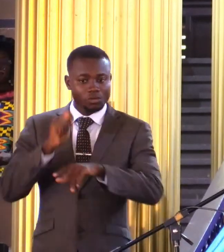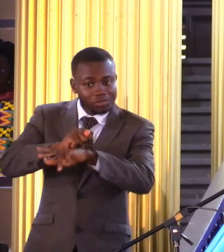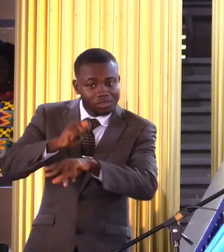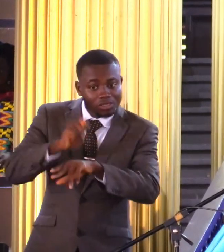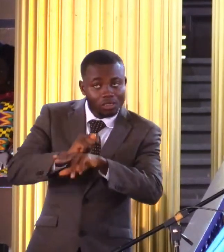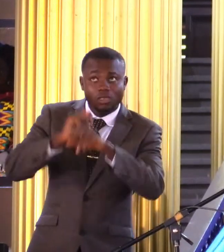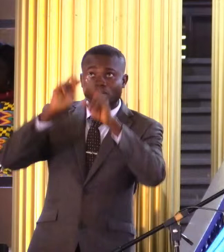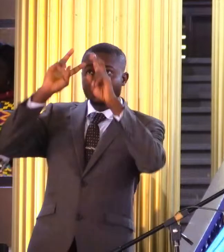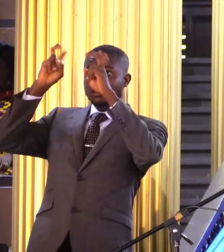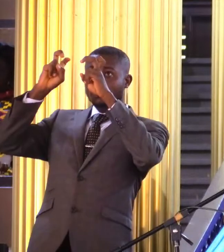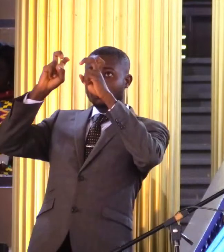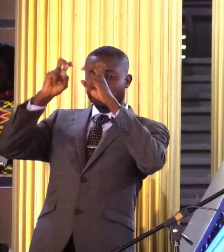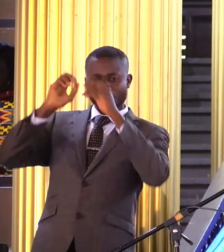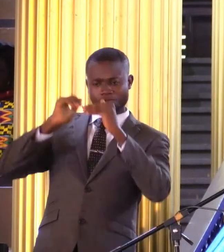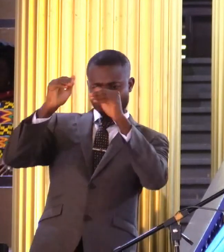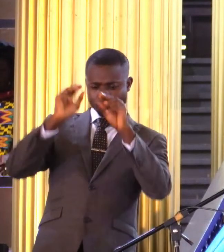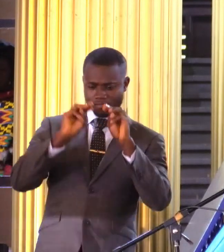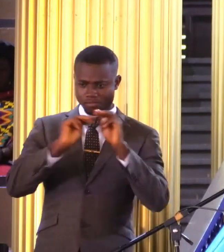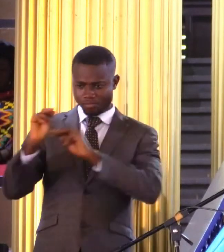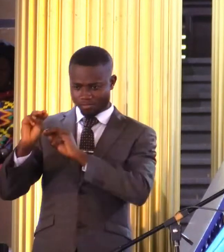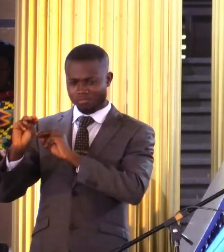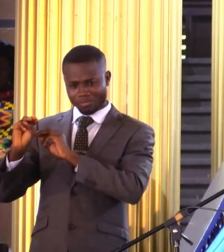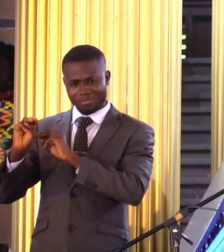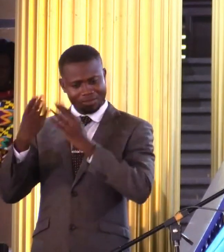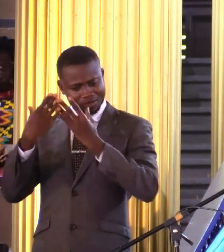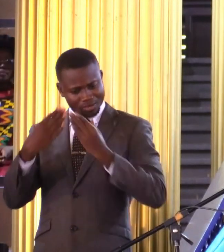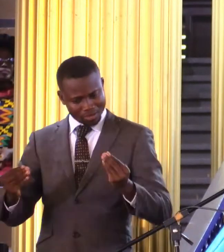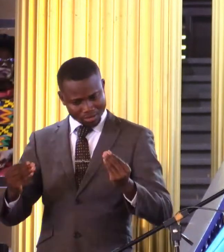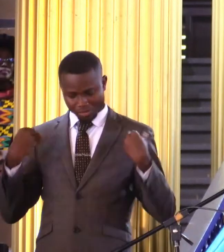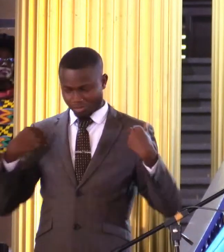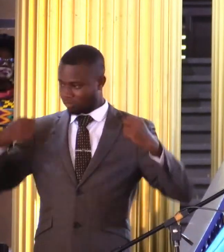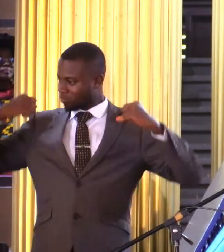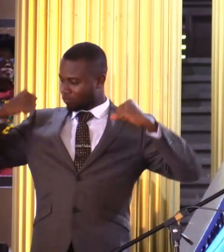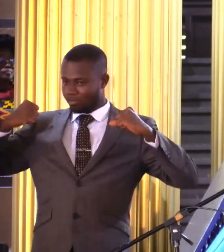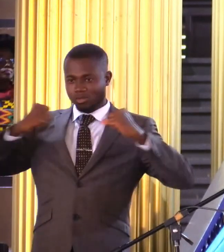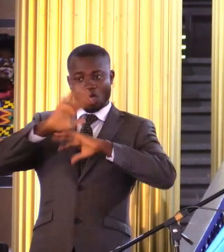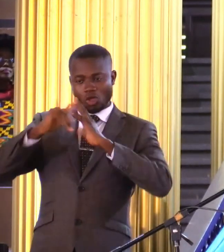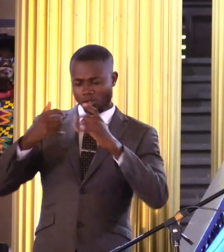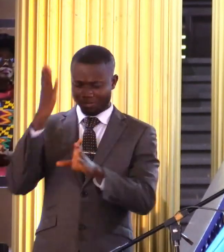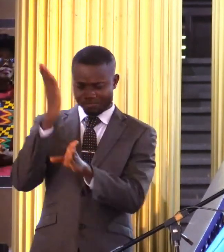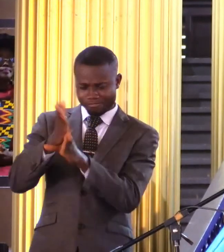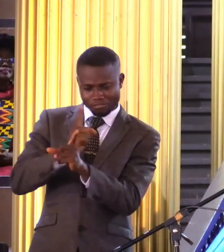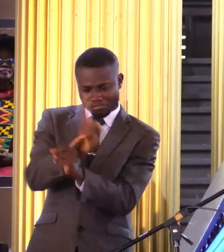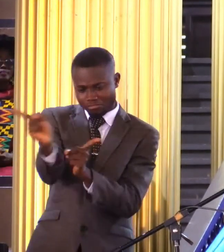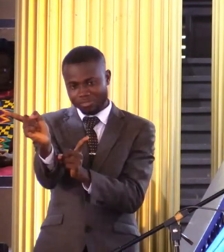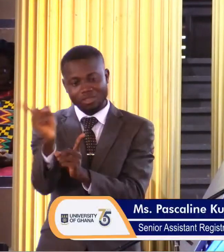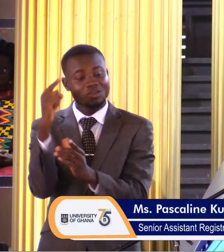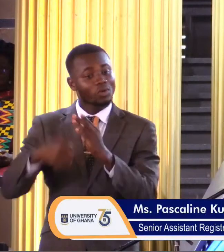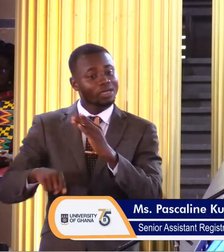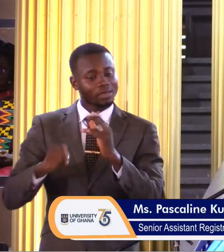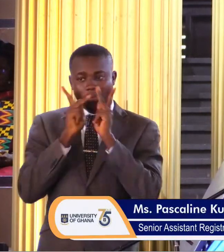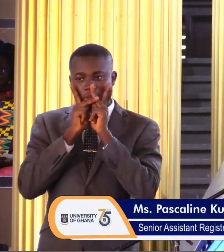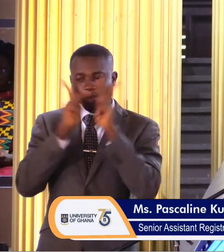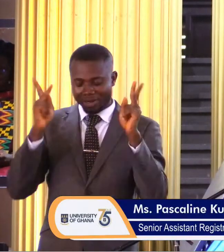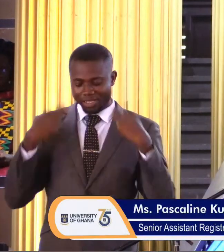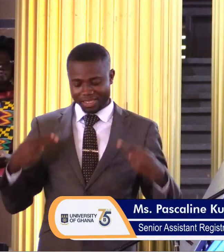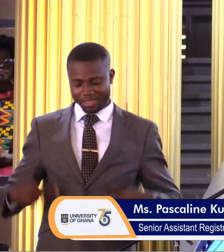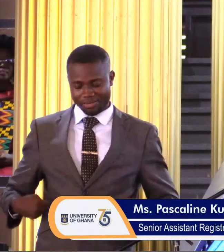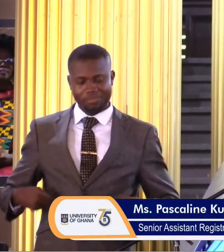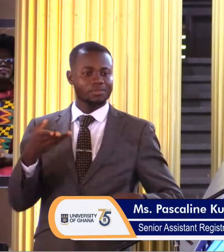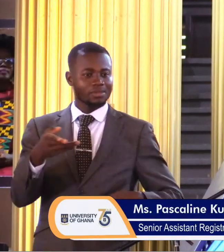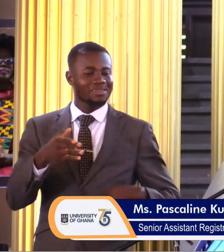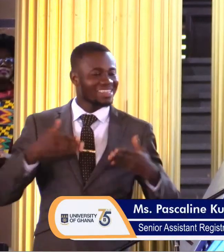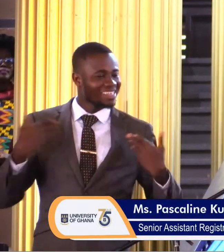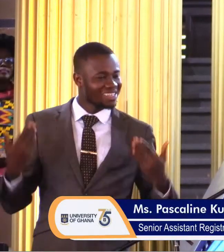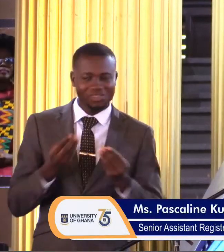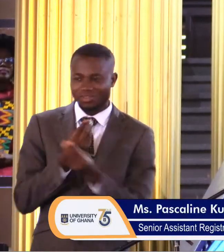Beyond Movement, Addressing Musculoskeletal Disorders as a Public Health Imperative. I'm happy to inform you